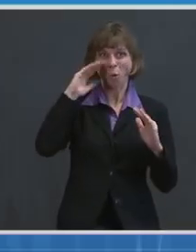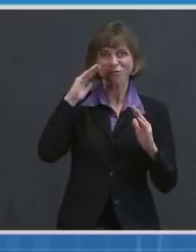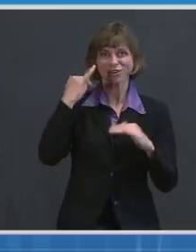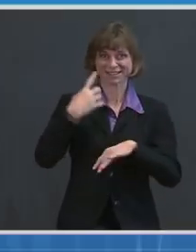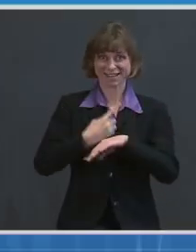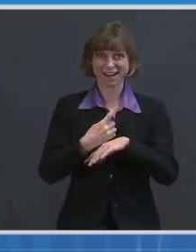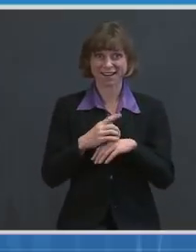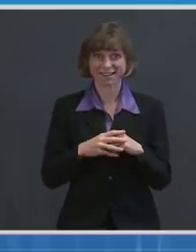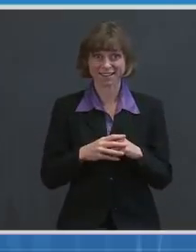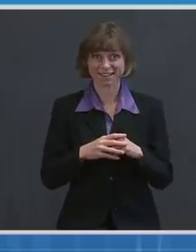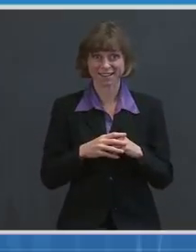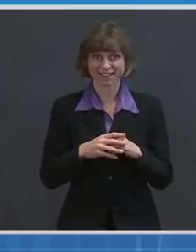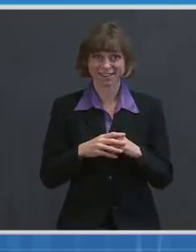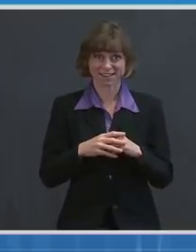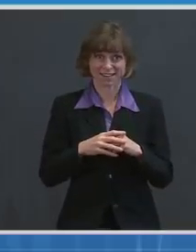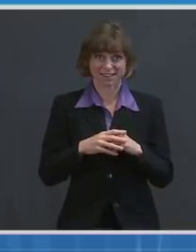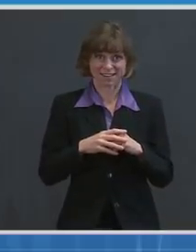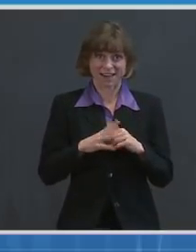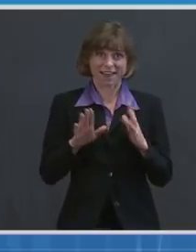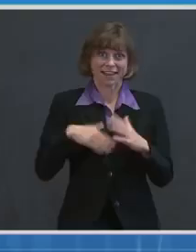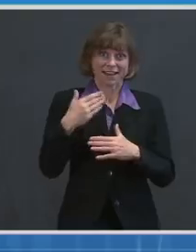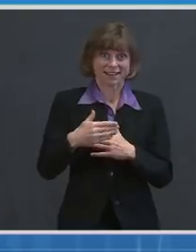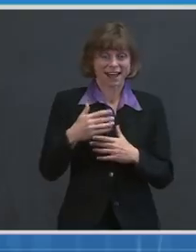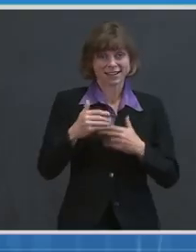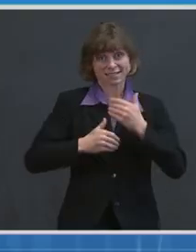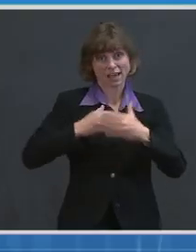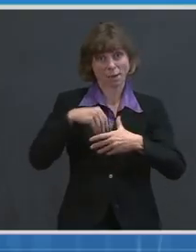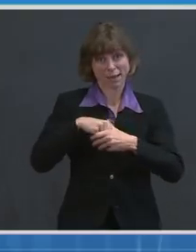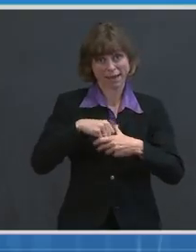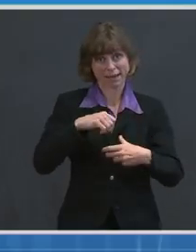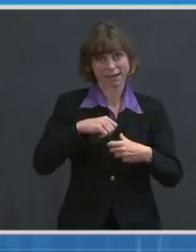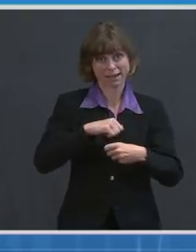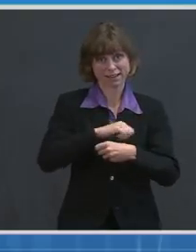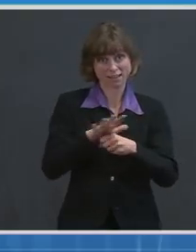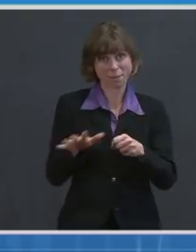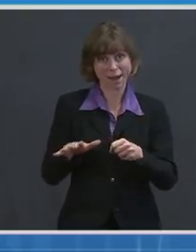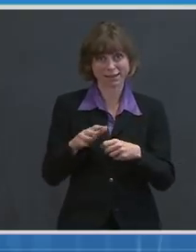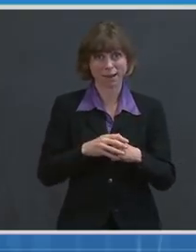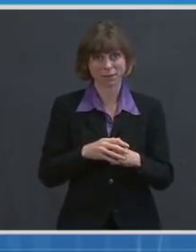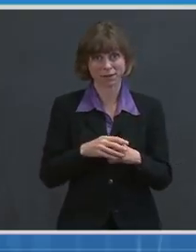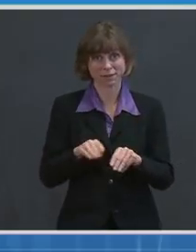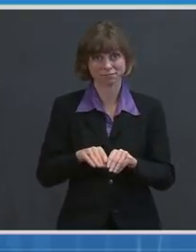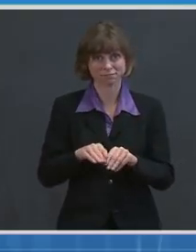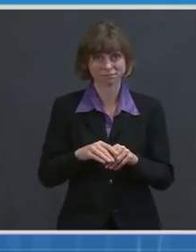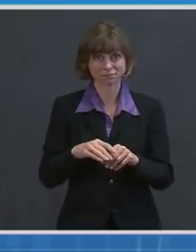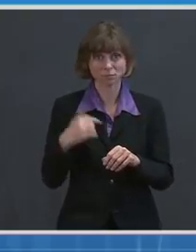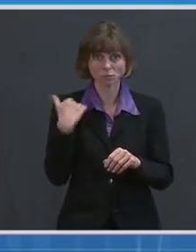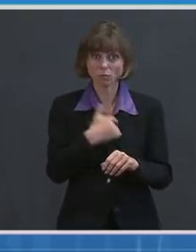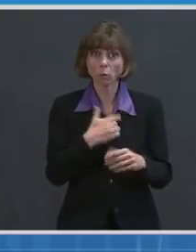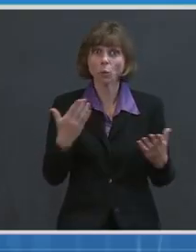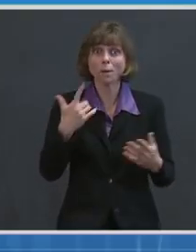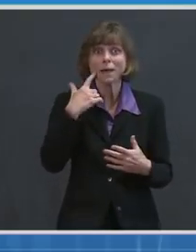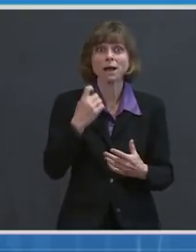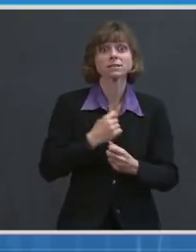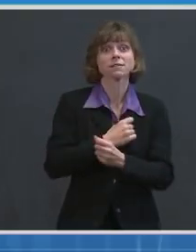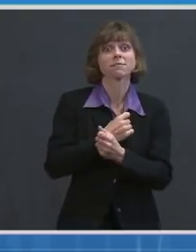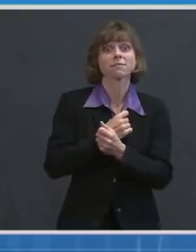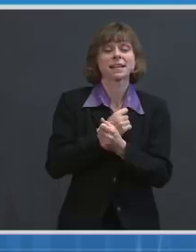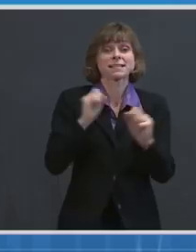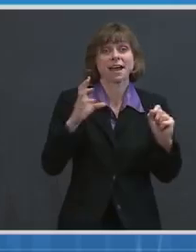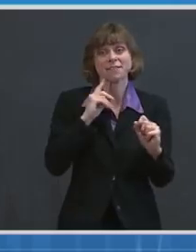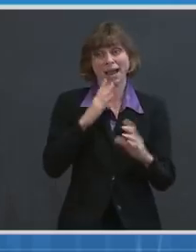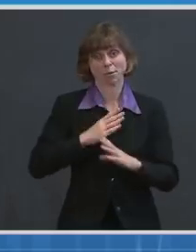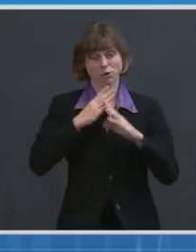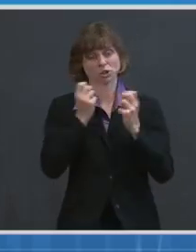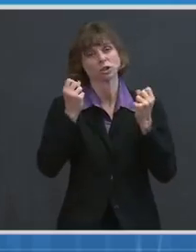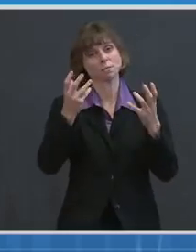steps of the pandemic. And we are here in no small measure because of the safety and protection that many, many